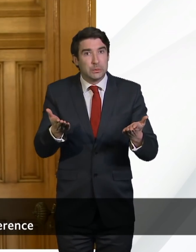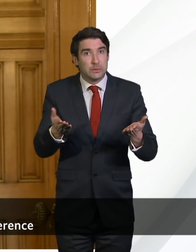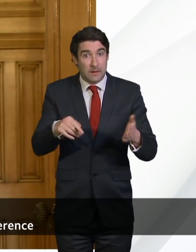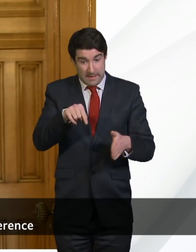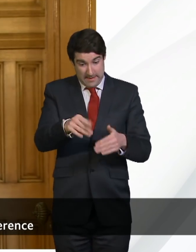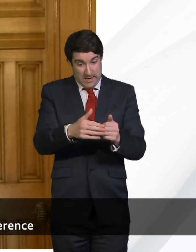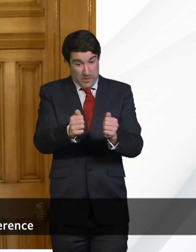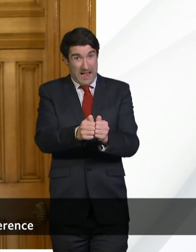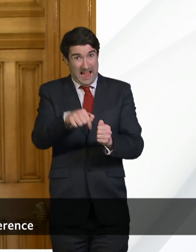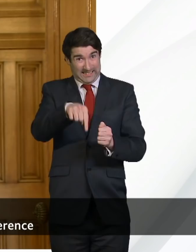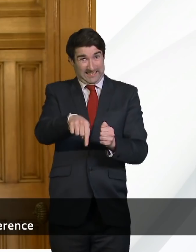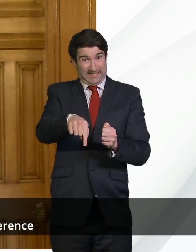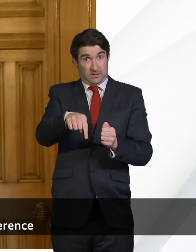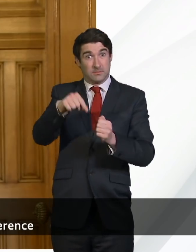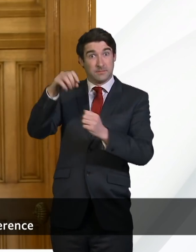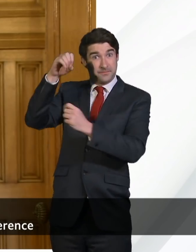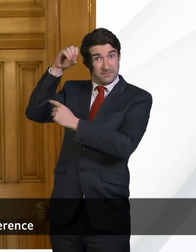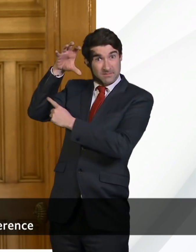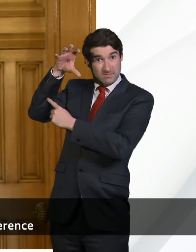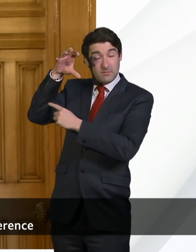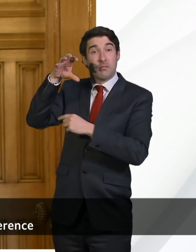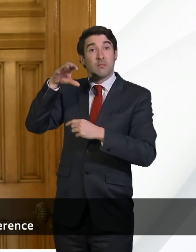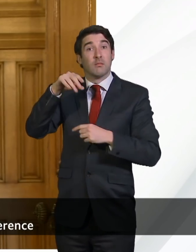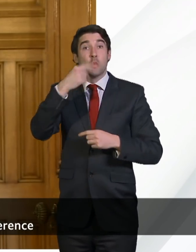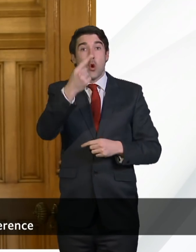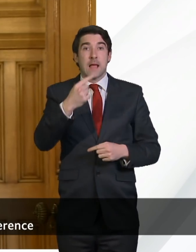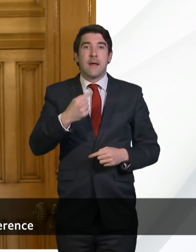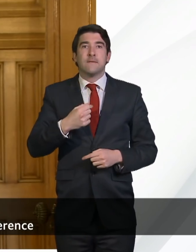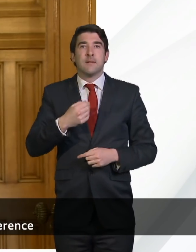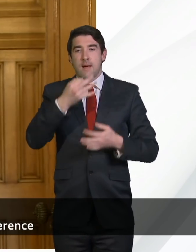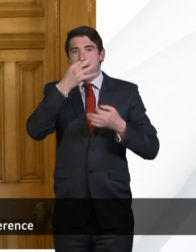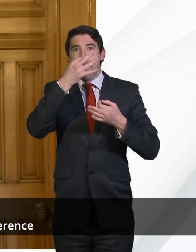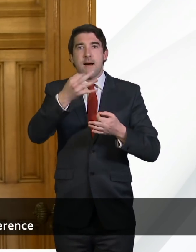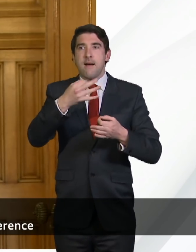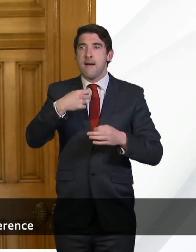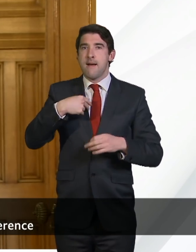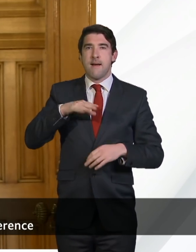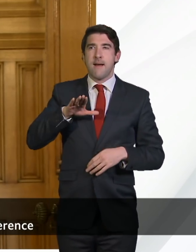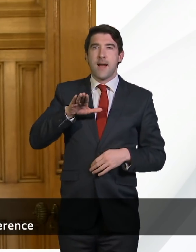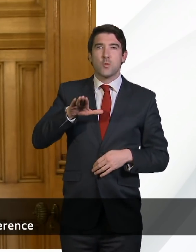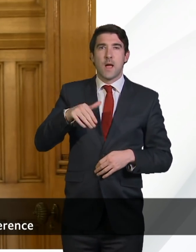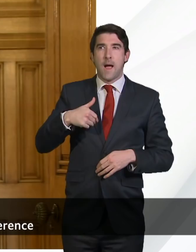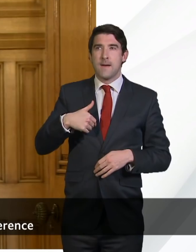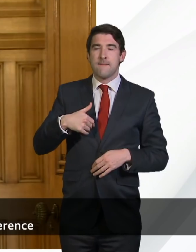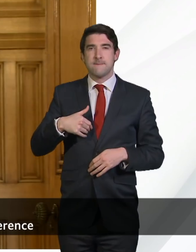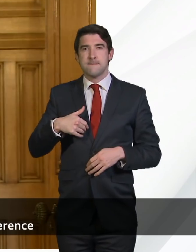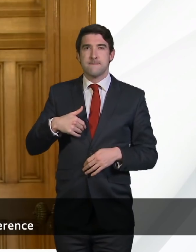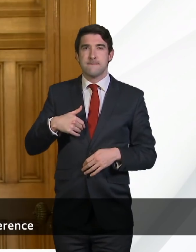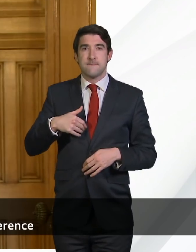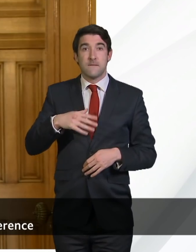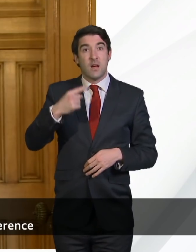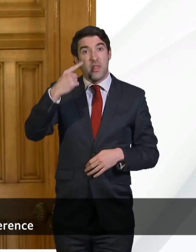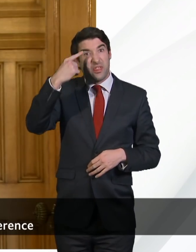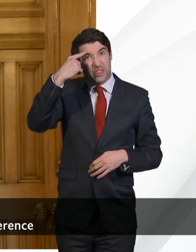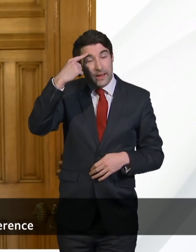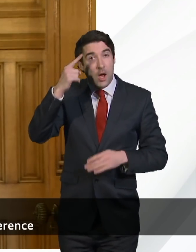happens to those on the NHS front line who are doing a heroic job if people in larger numbers